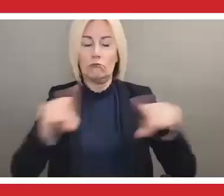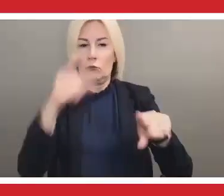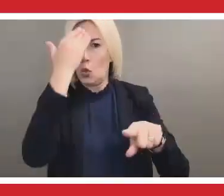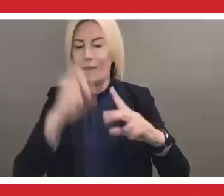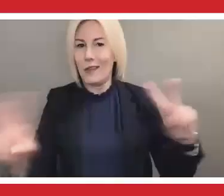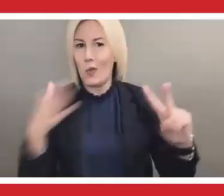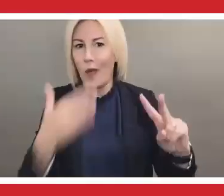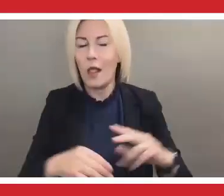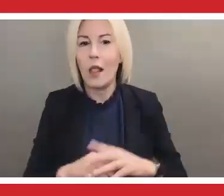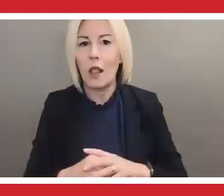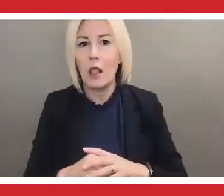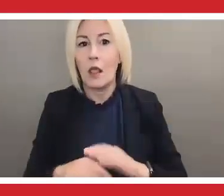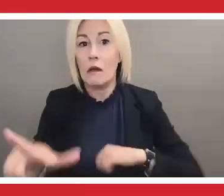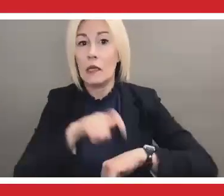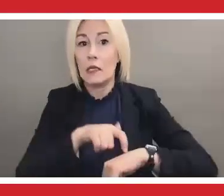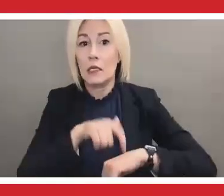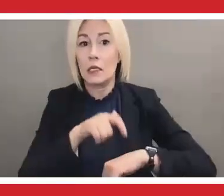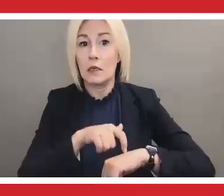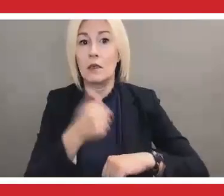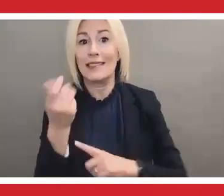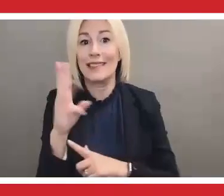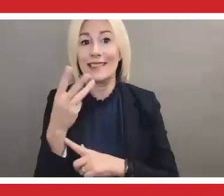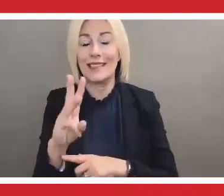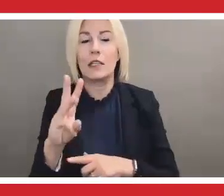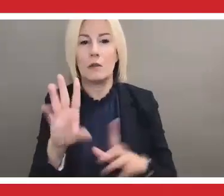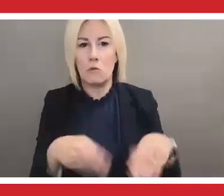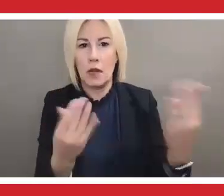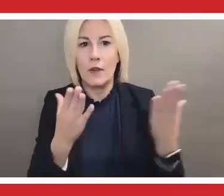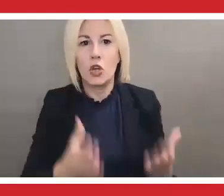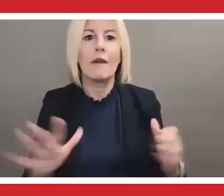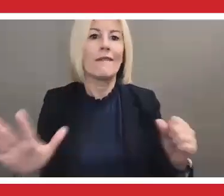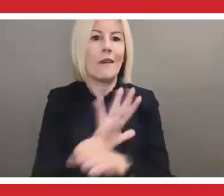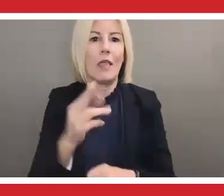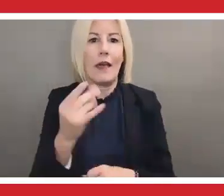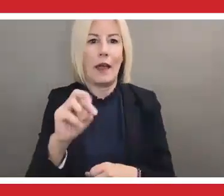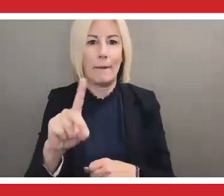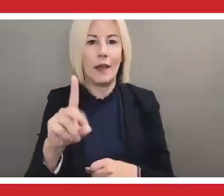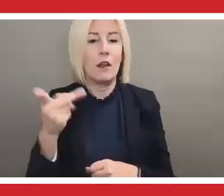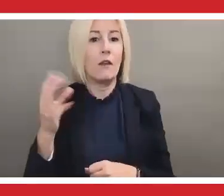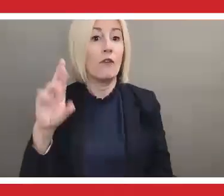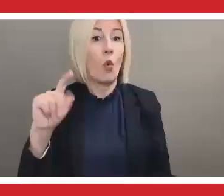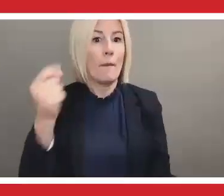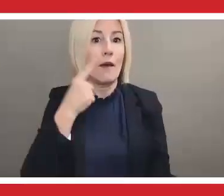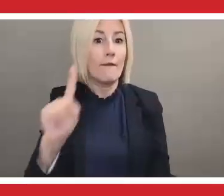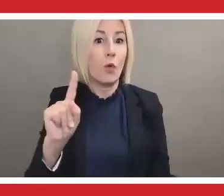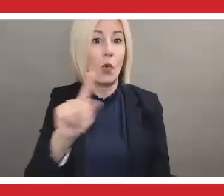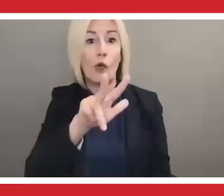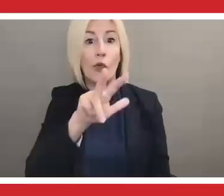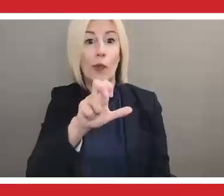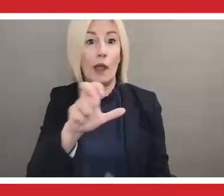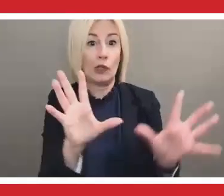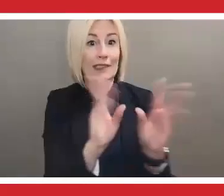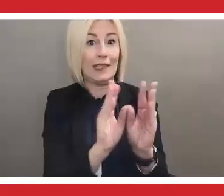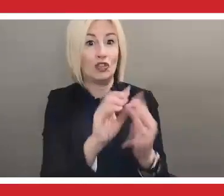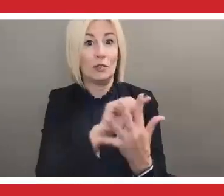time, the 16th IGF provided a fully hybrid format for over 300 sessions that